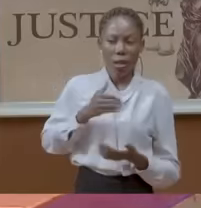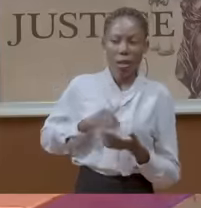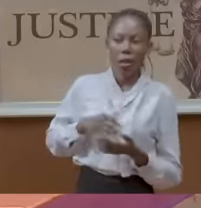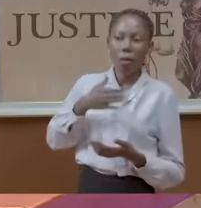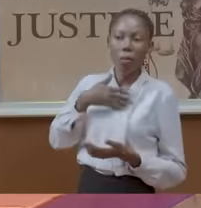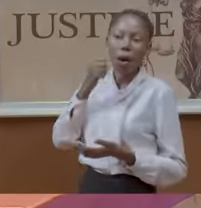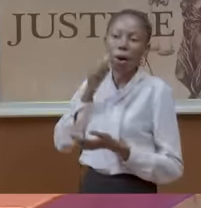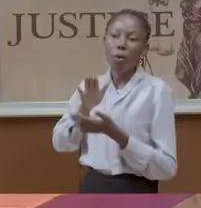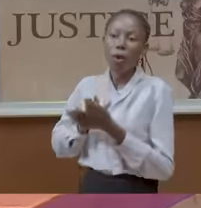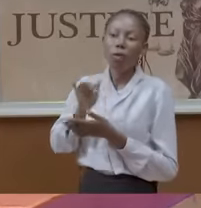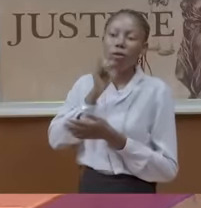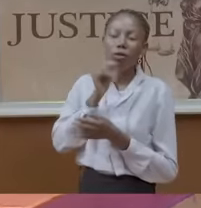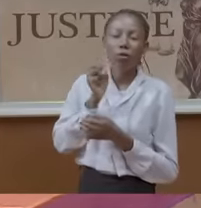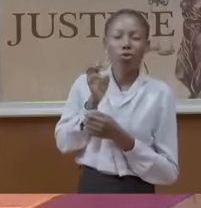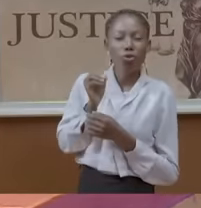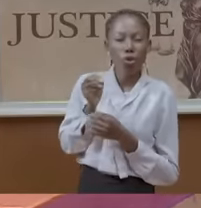and